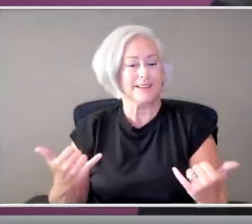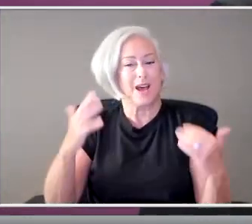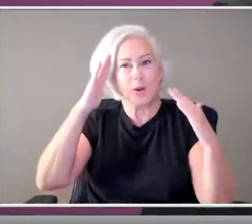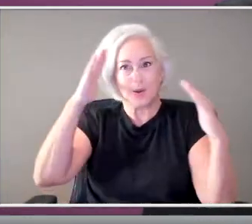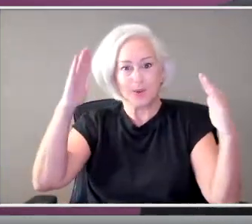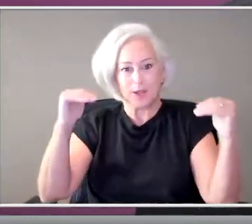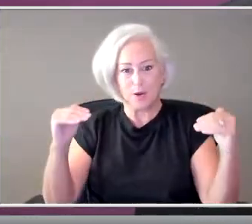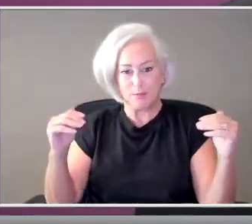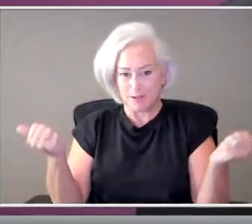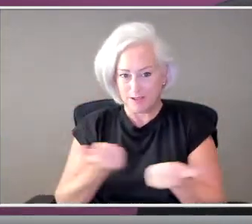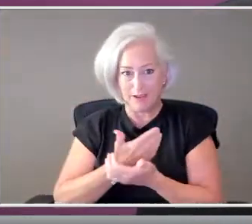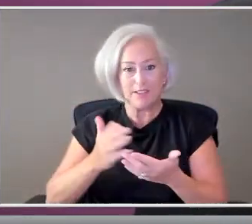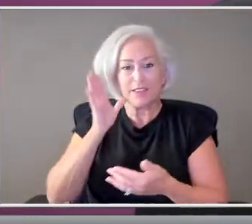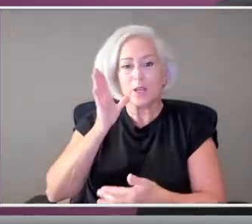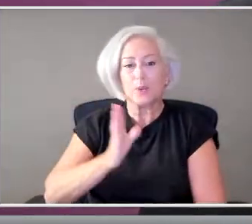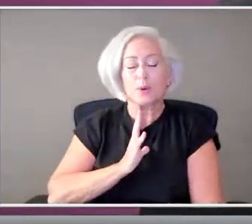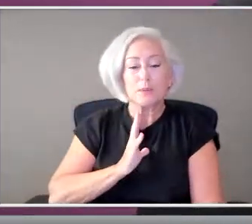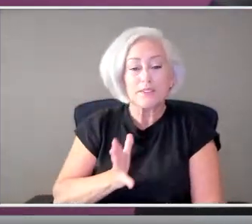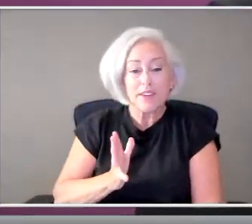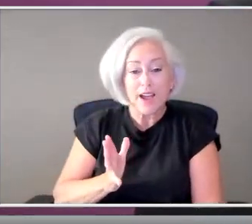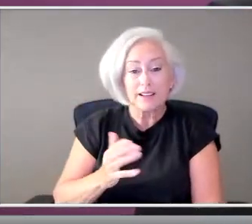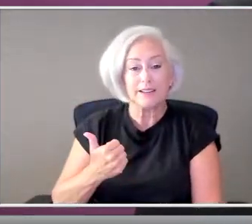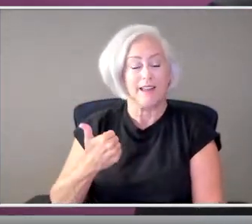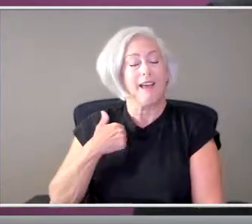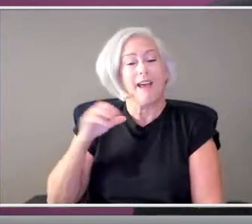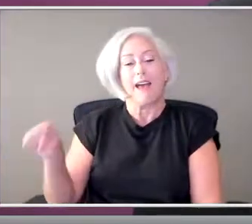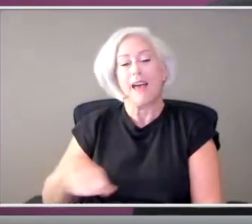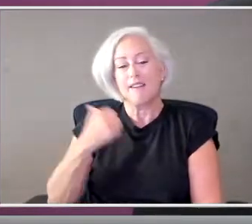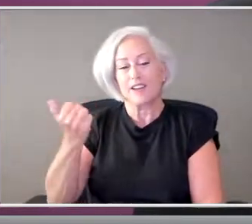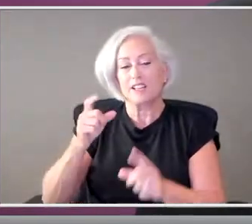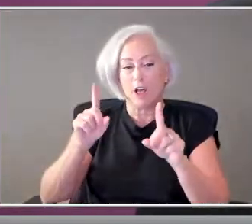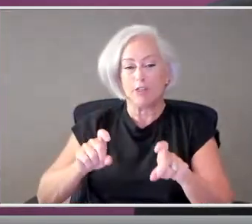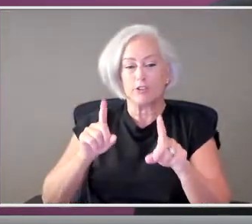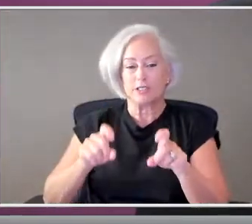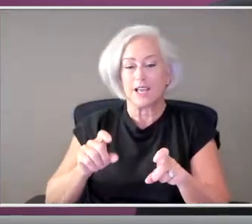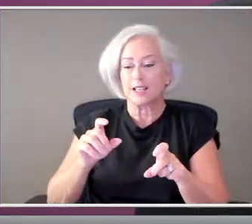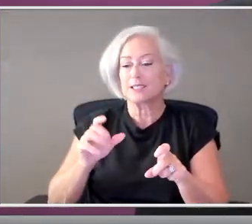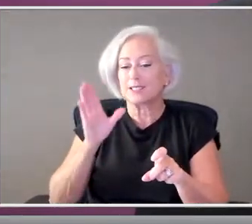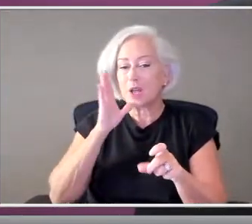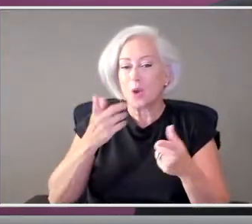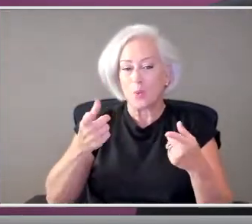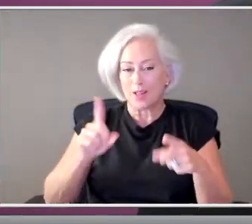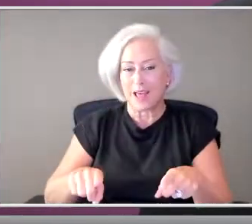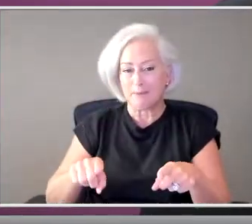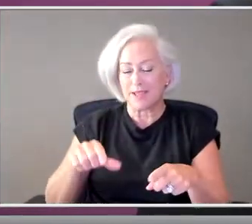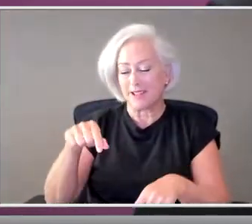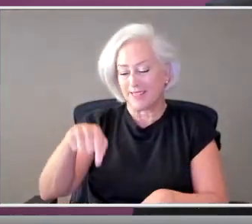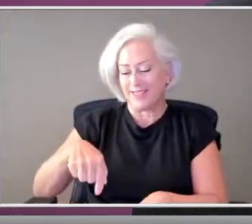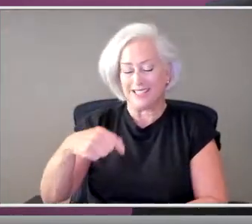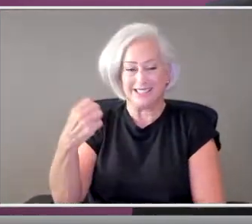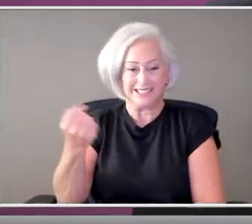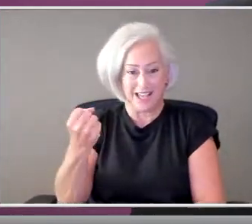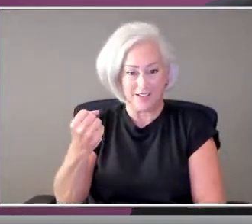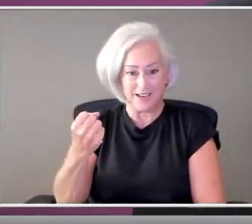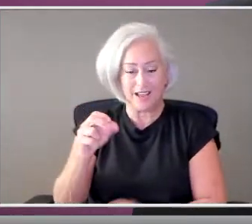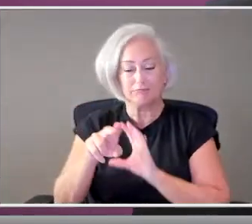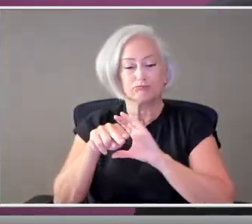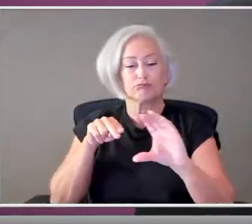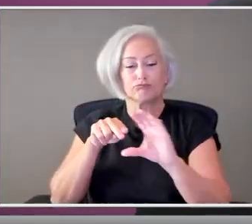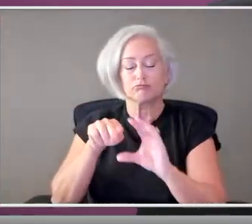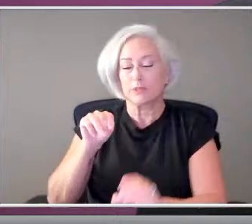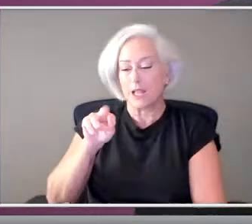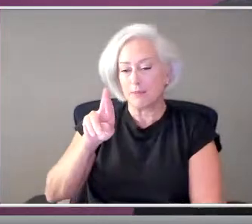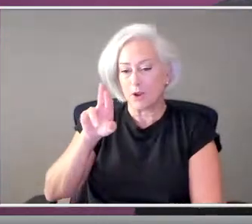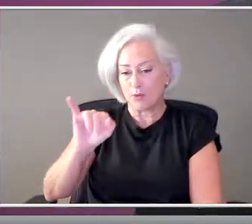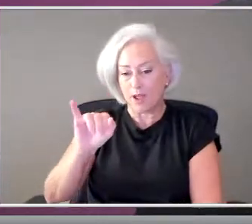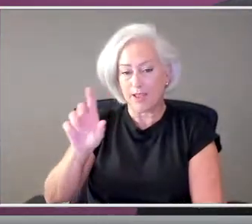will be fine. I have another test that's coming up. Actually this Saturday I have an MRI. And then I will be meeting with doctors to